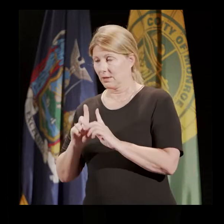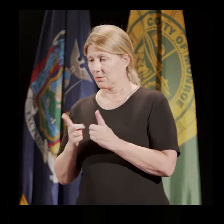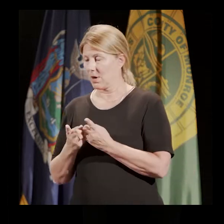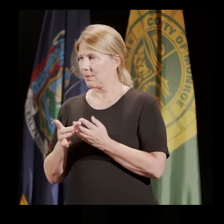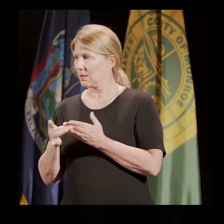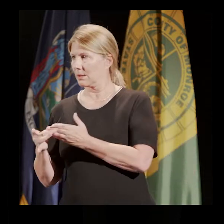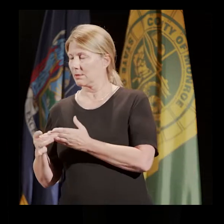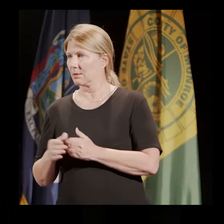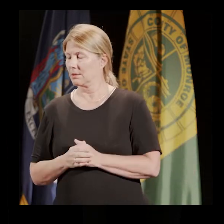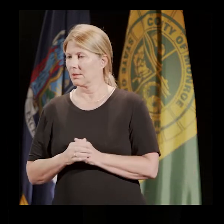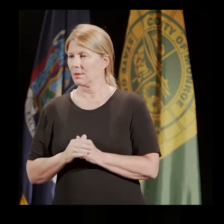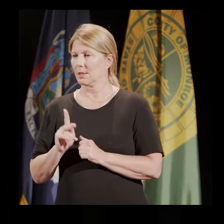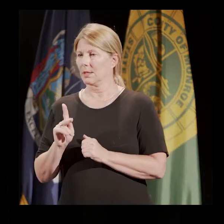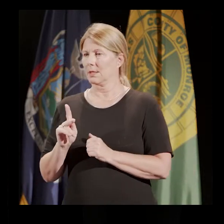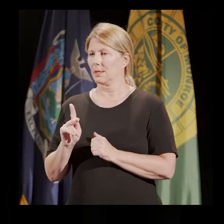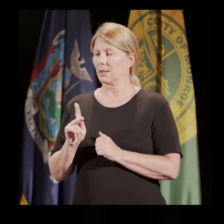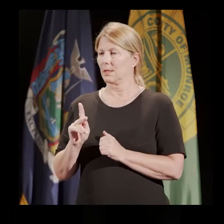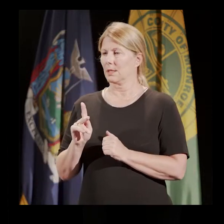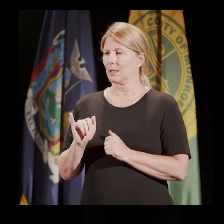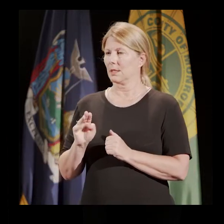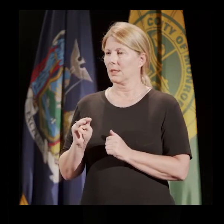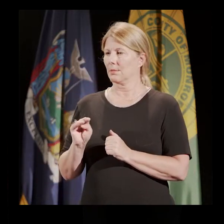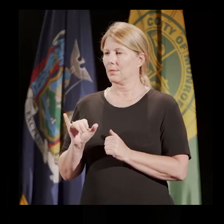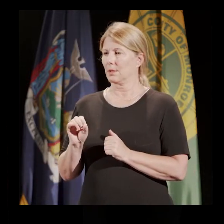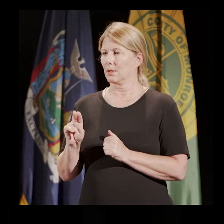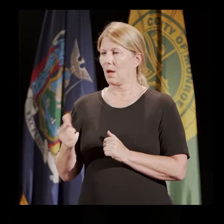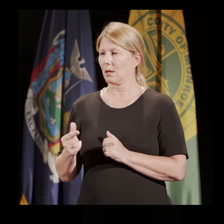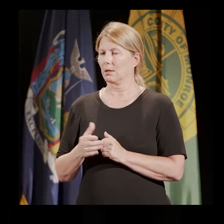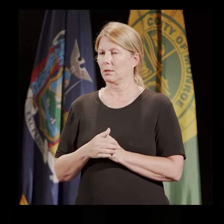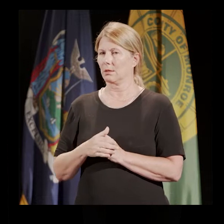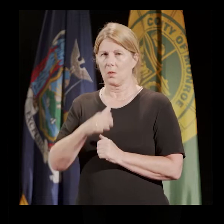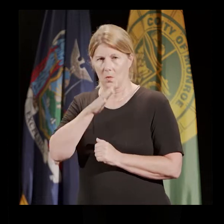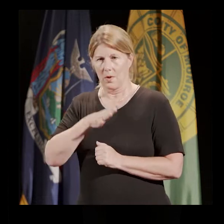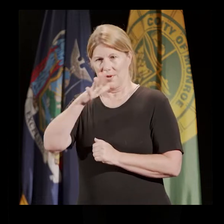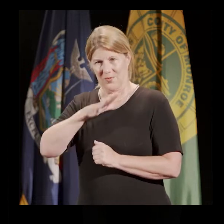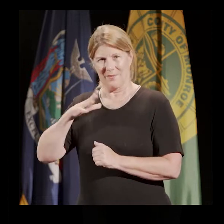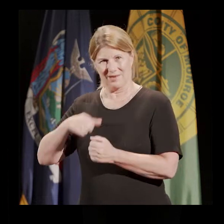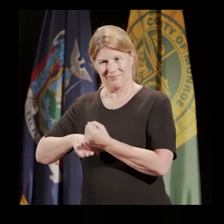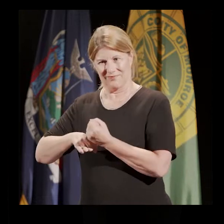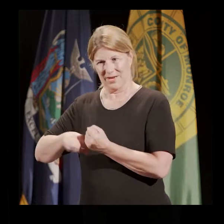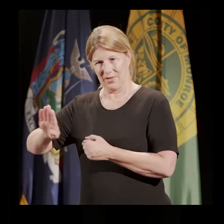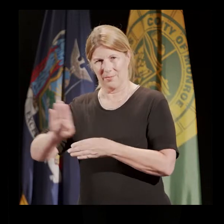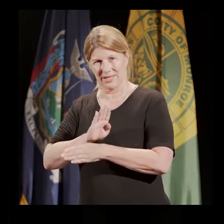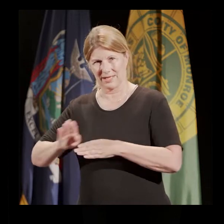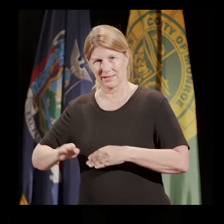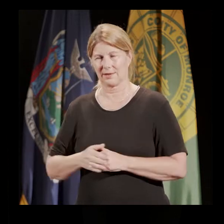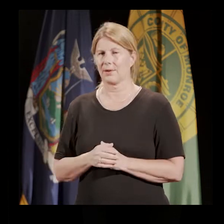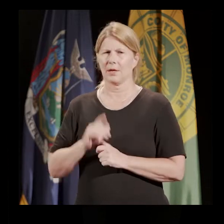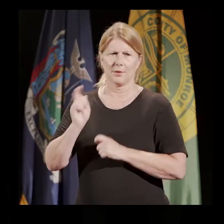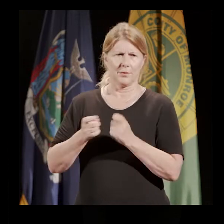Kim Jones, we added 2 new positions to support our minority and women-owned businesses so they and their employees can get an